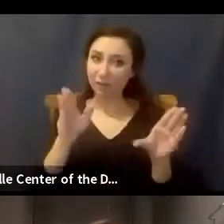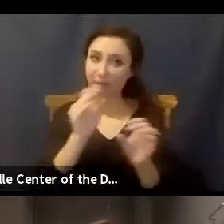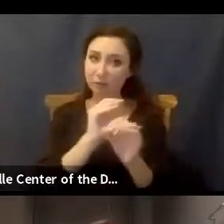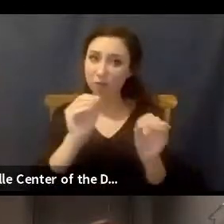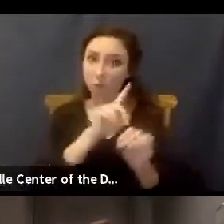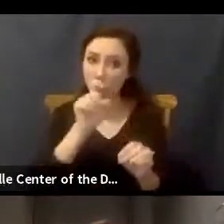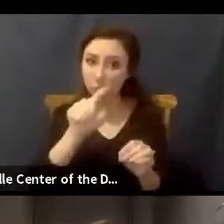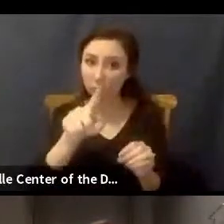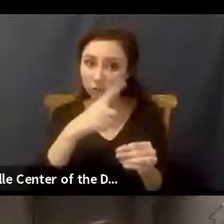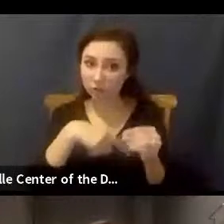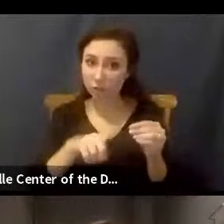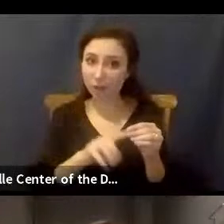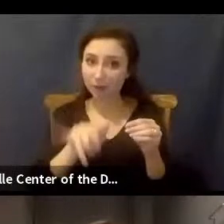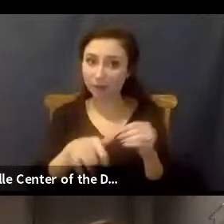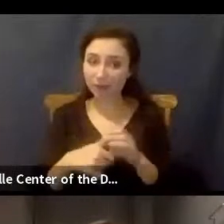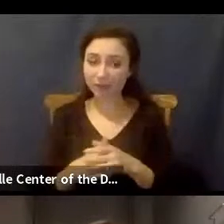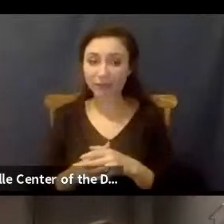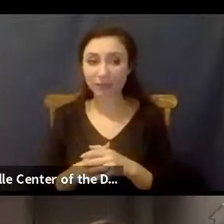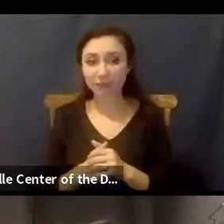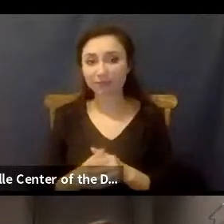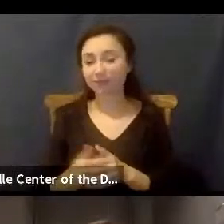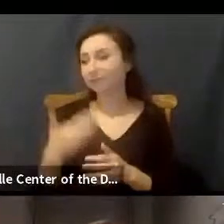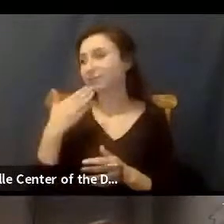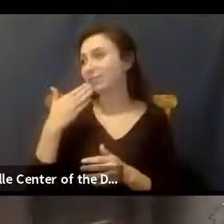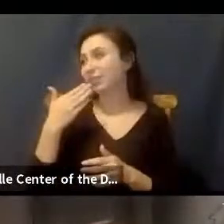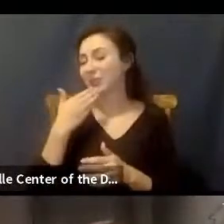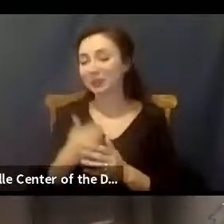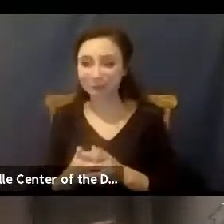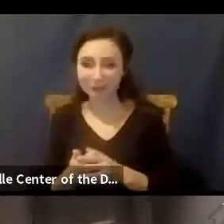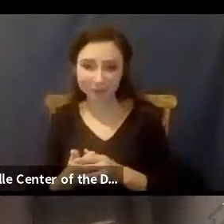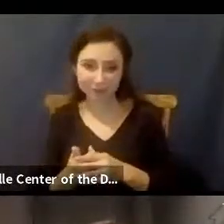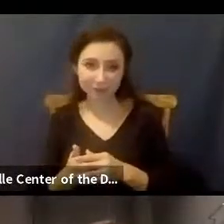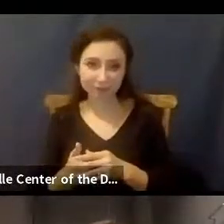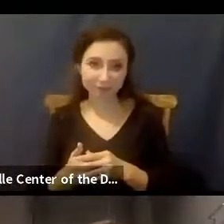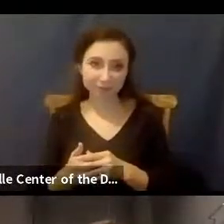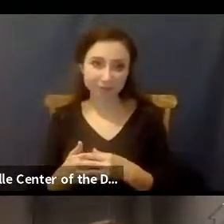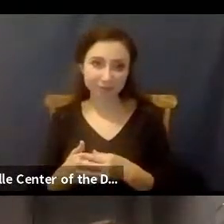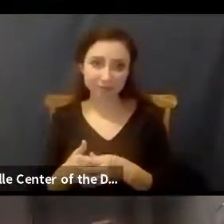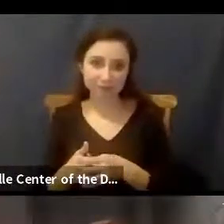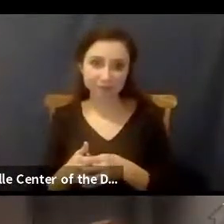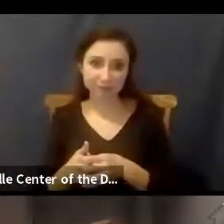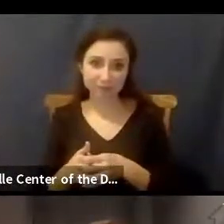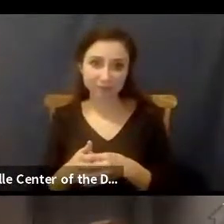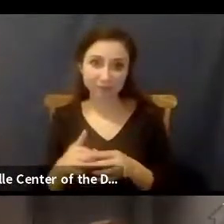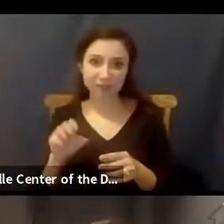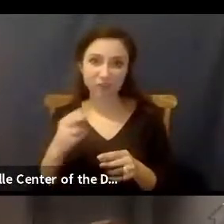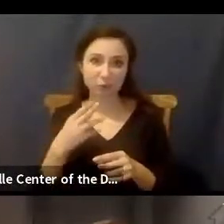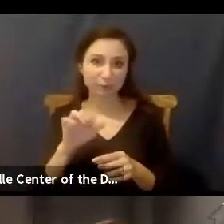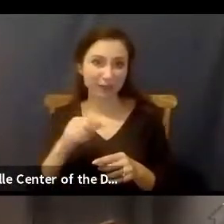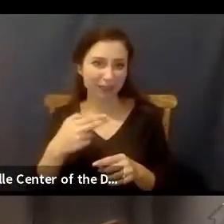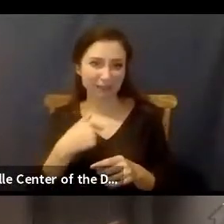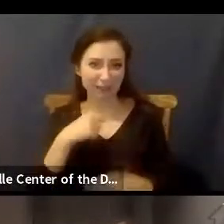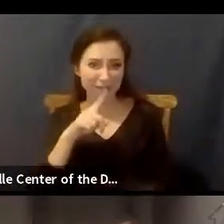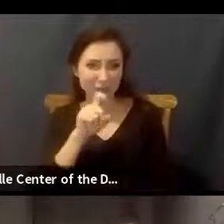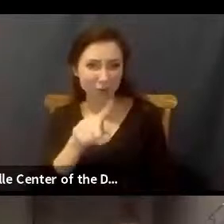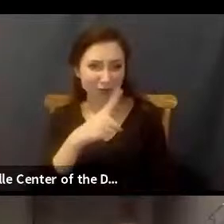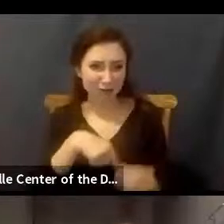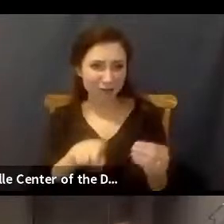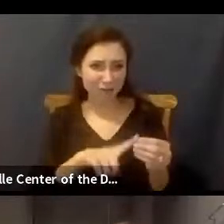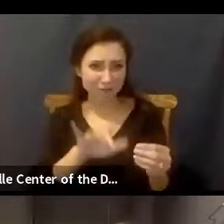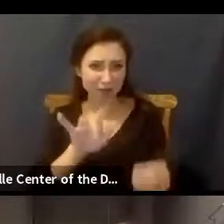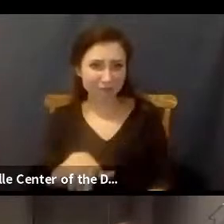question about it. Thank you. Well, actually, Mr. Sanders, I do have a question about that. So